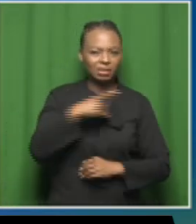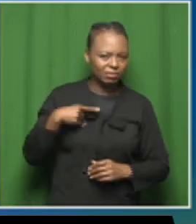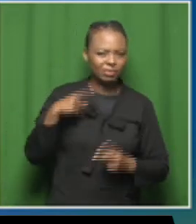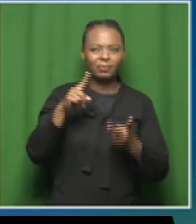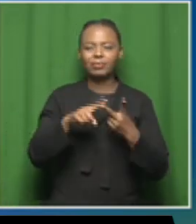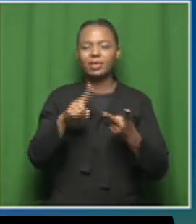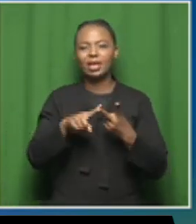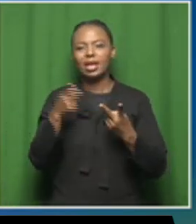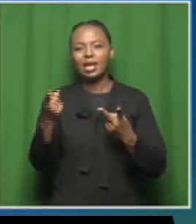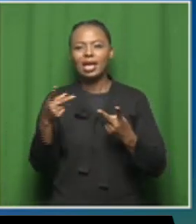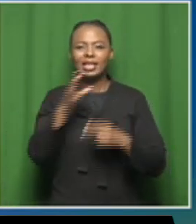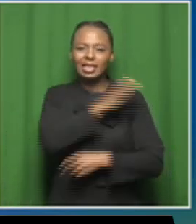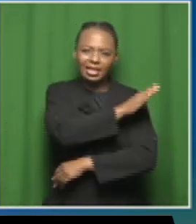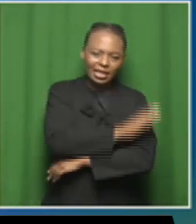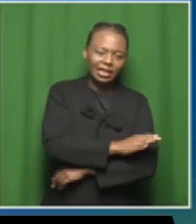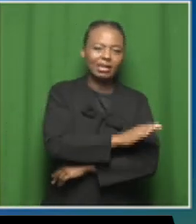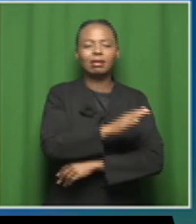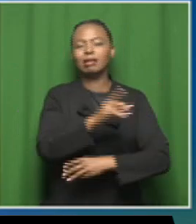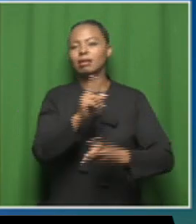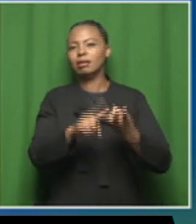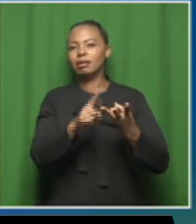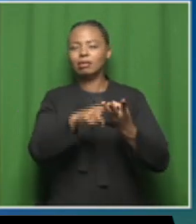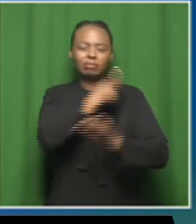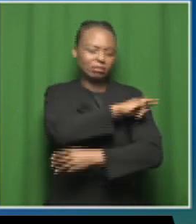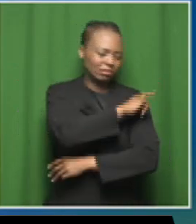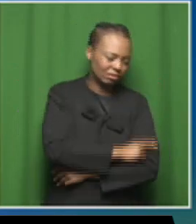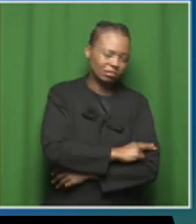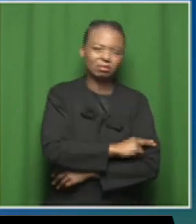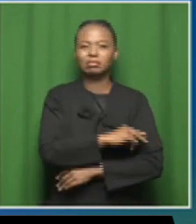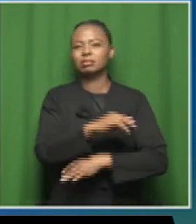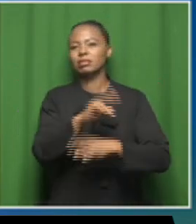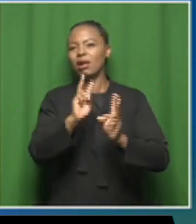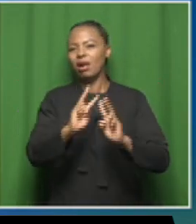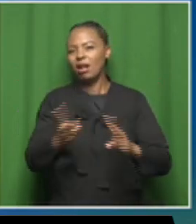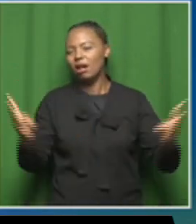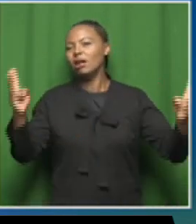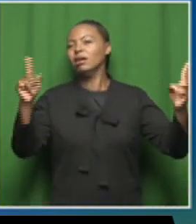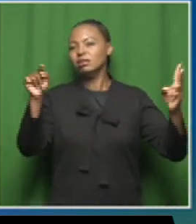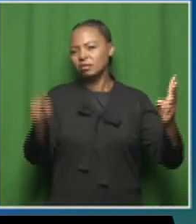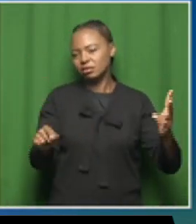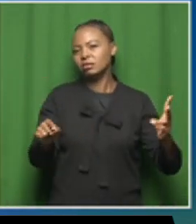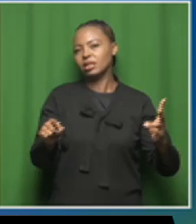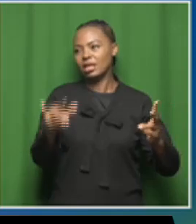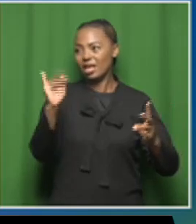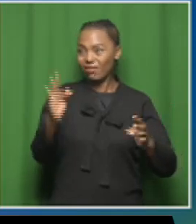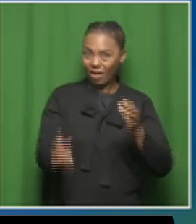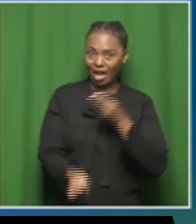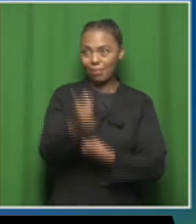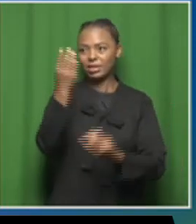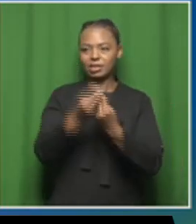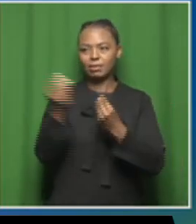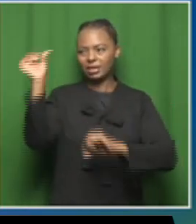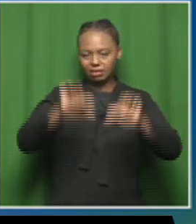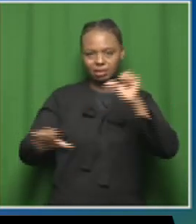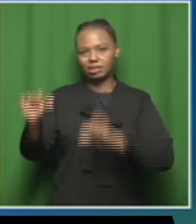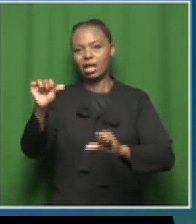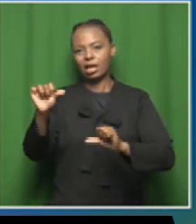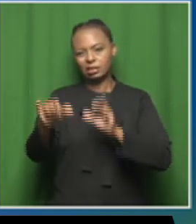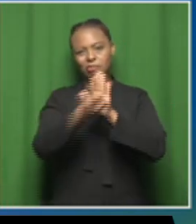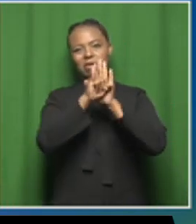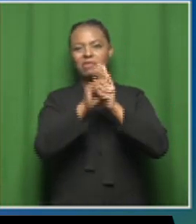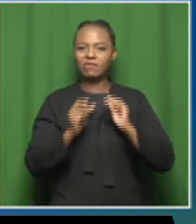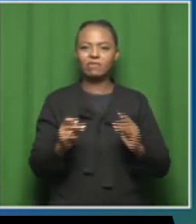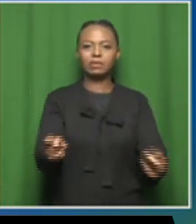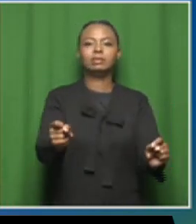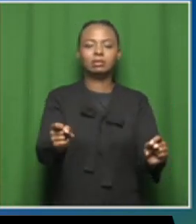clinics across South Africa. So infections will be picked up, and also concurring